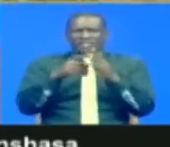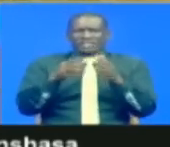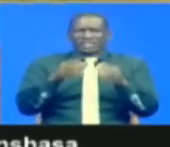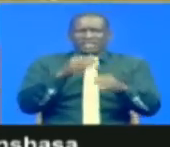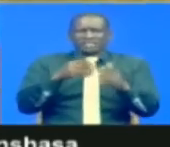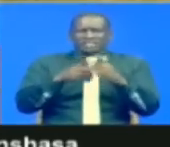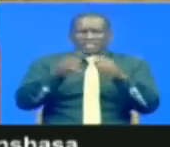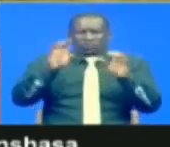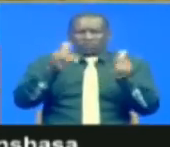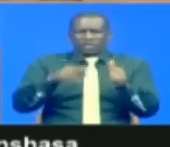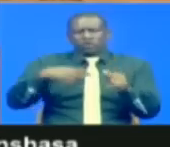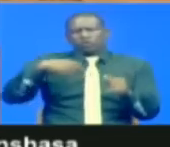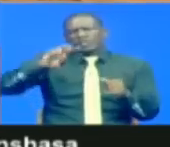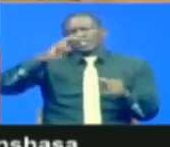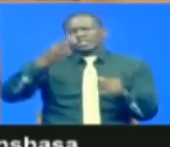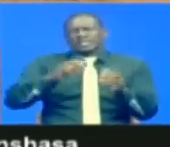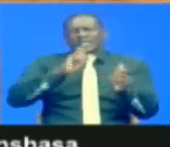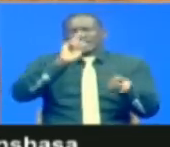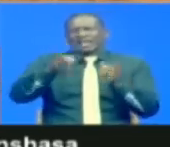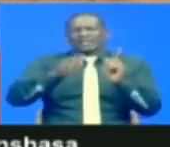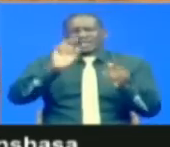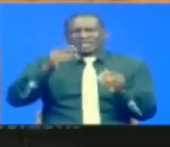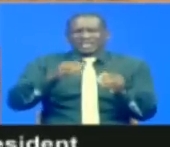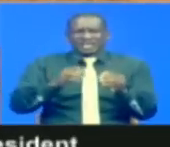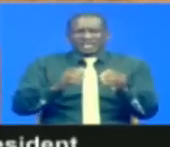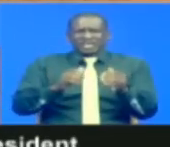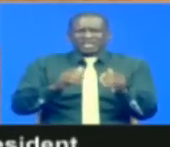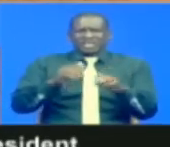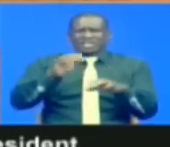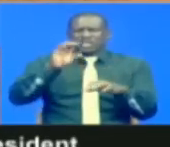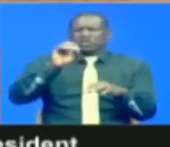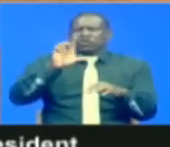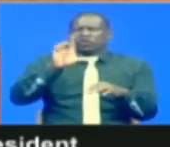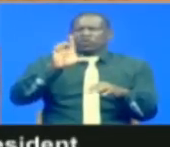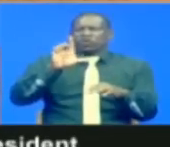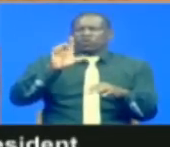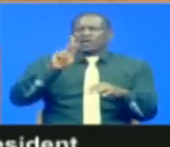winning the second Athletics Kenya Cross Country meet in Olkalau in December.